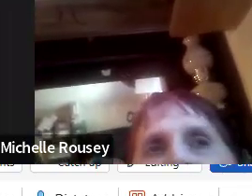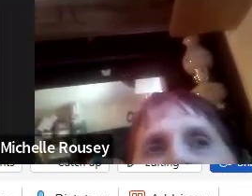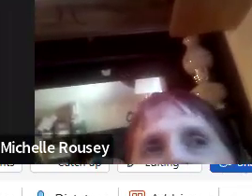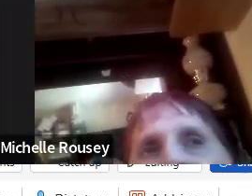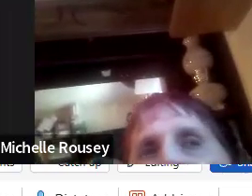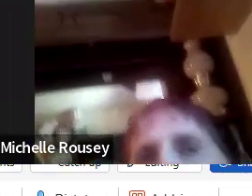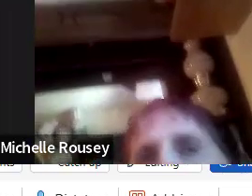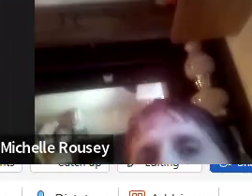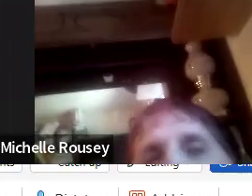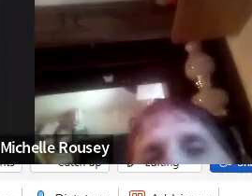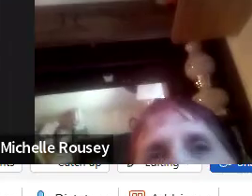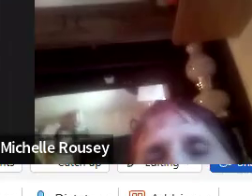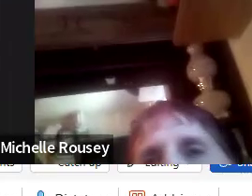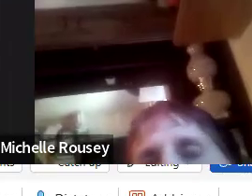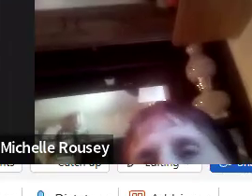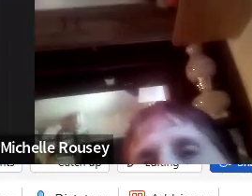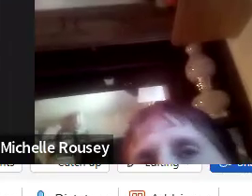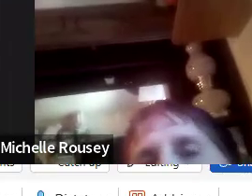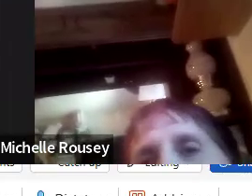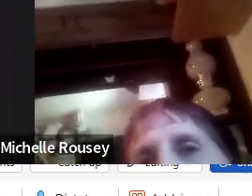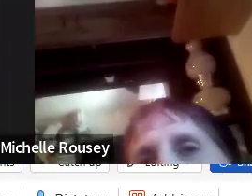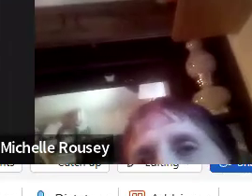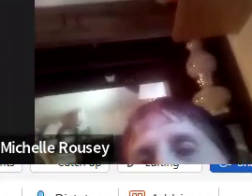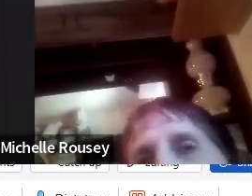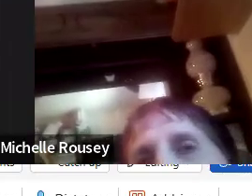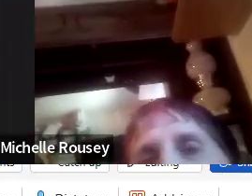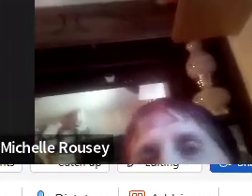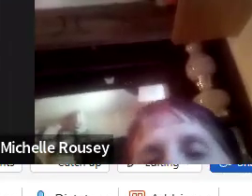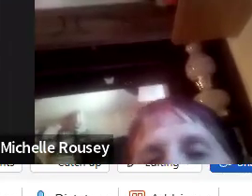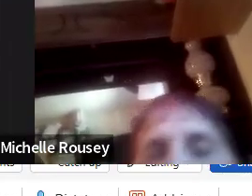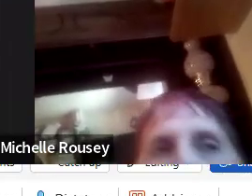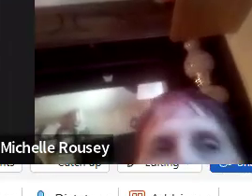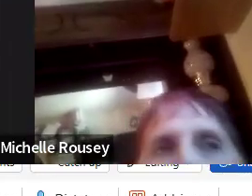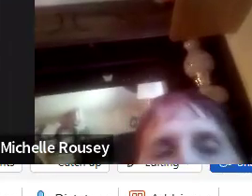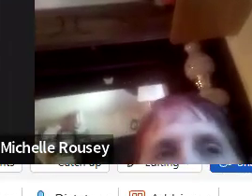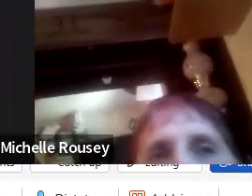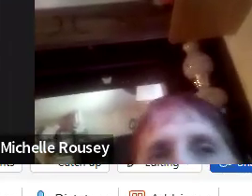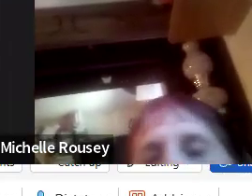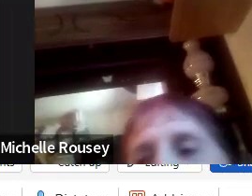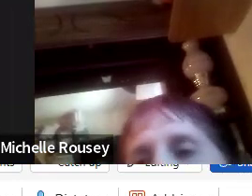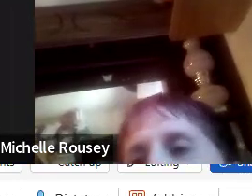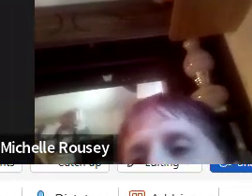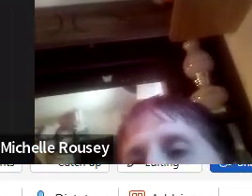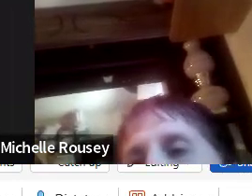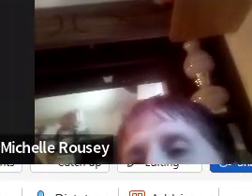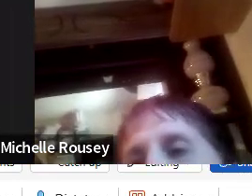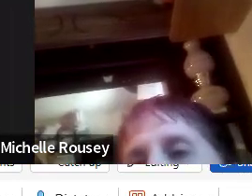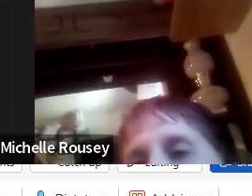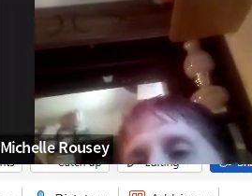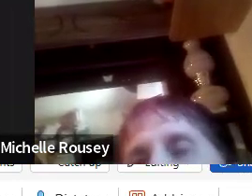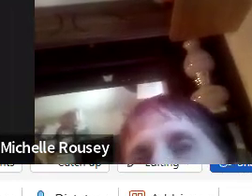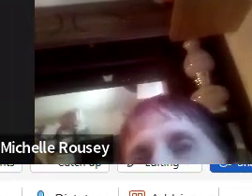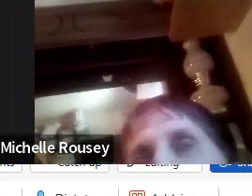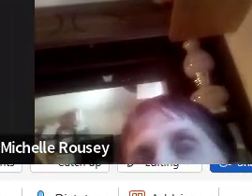can gather. I mean, even if you were to have it like in front of City Hall or some place like that